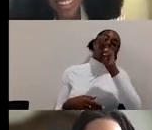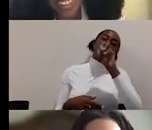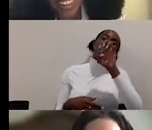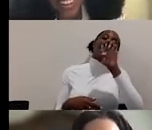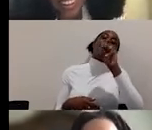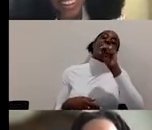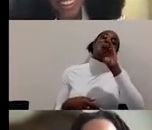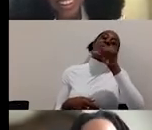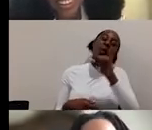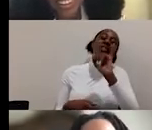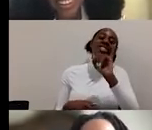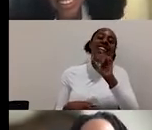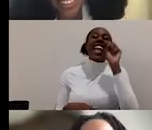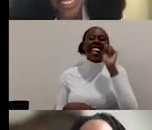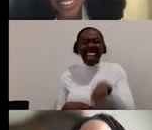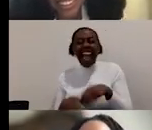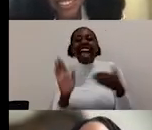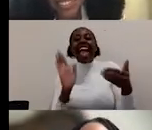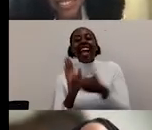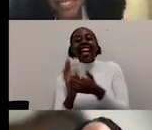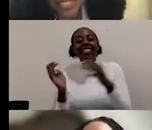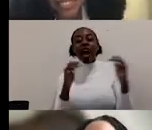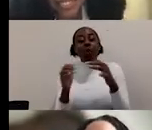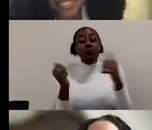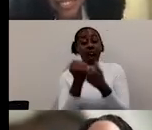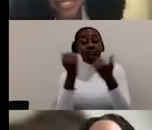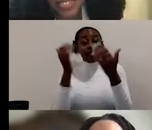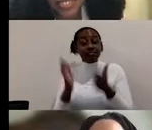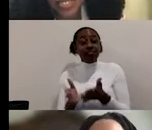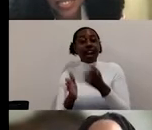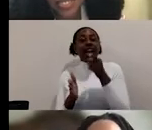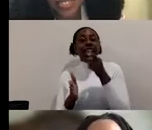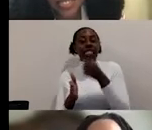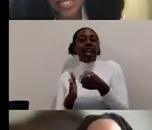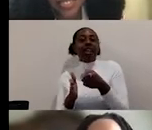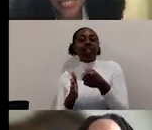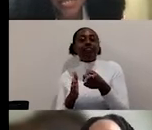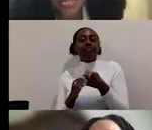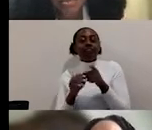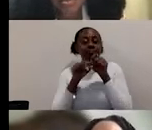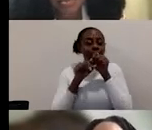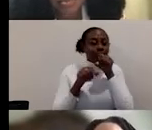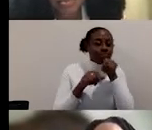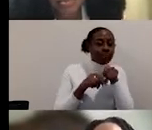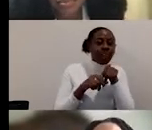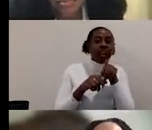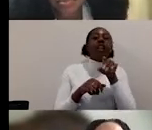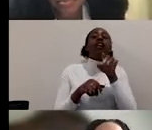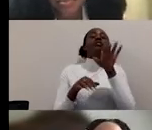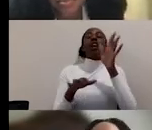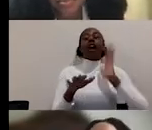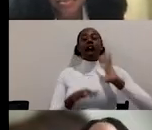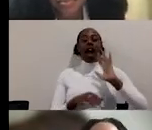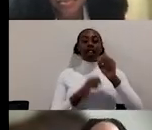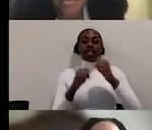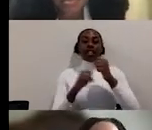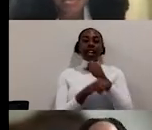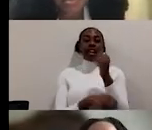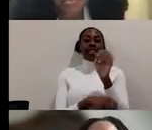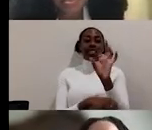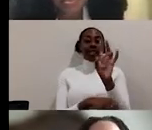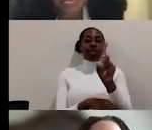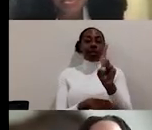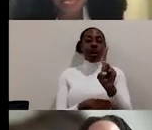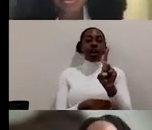FBI files. All right. So in April 1971, a group of anti-war activists who were actually just like, you